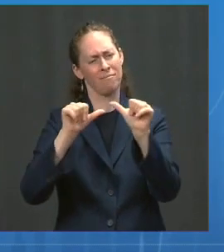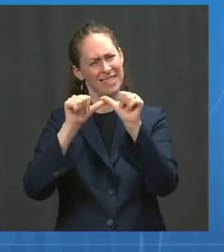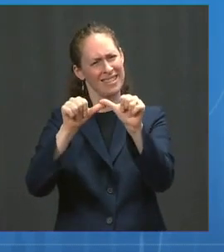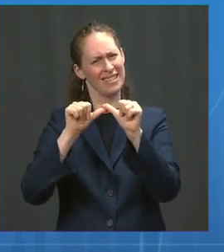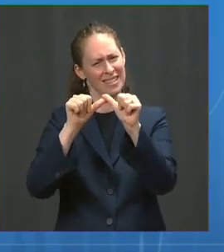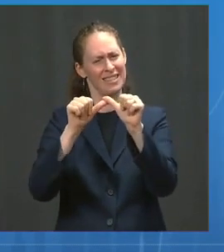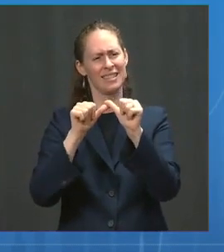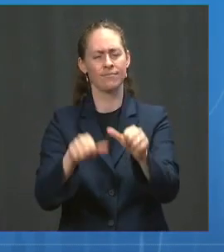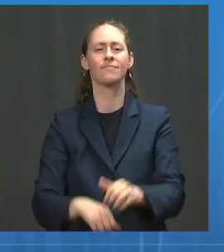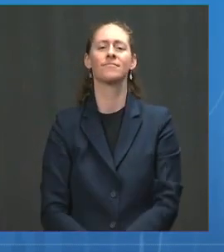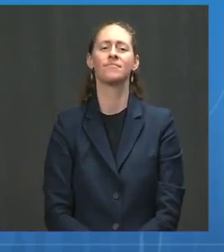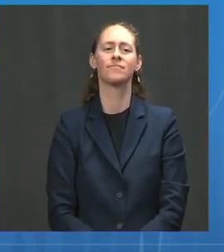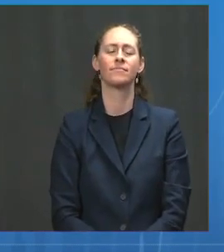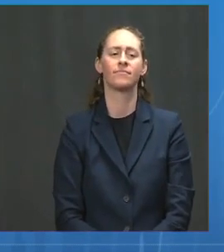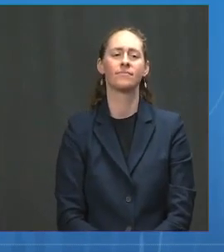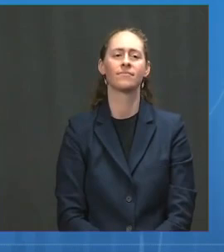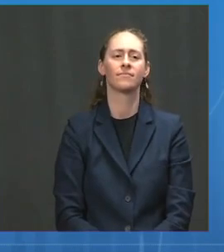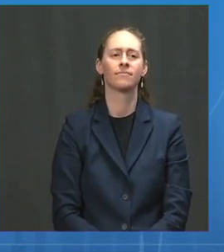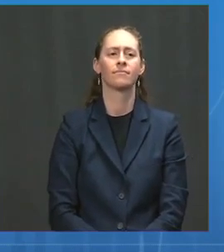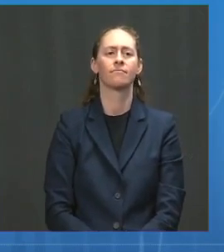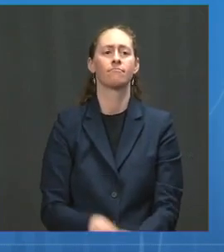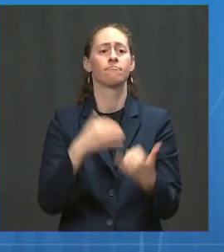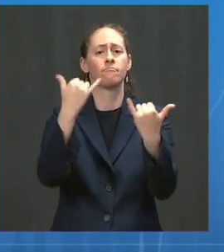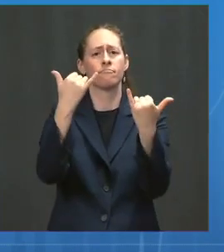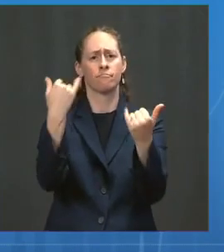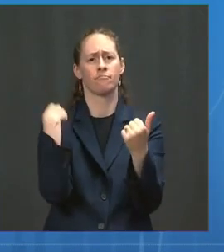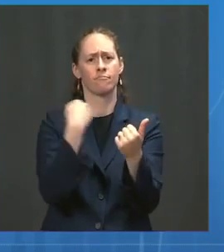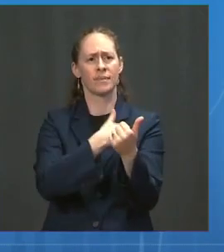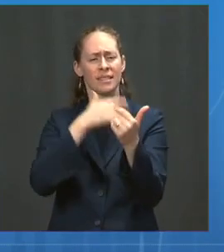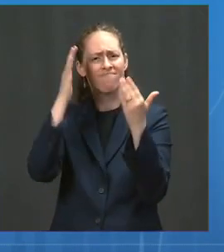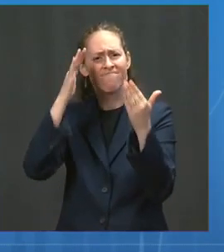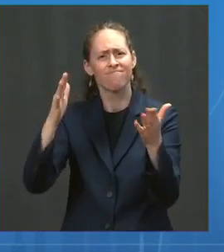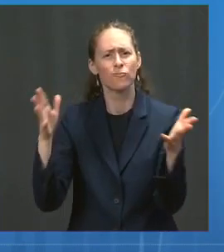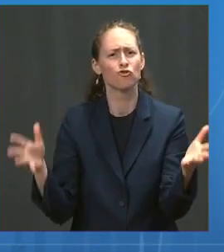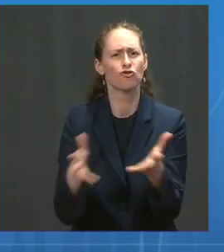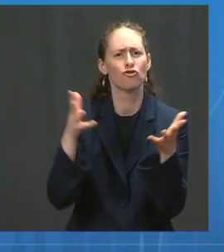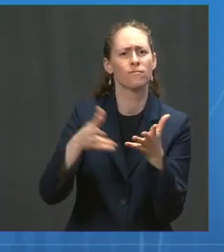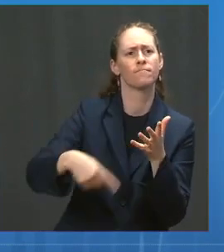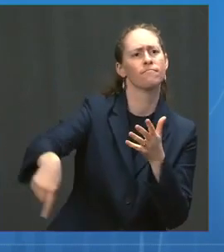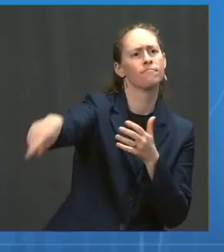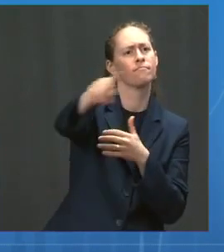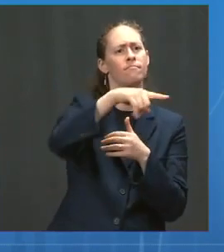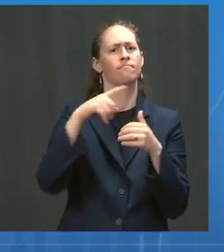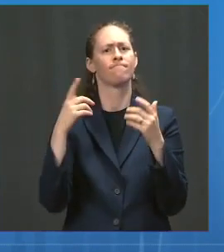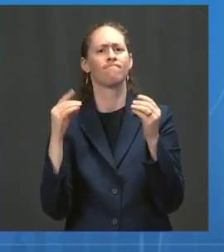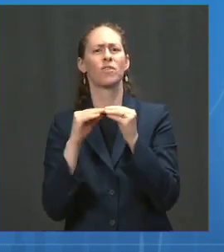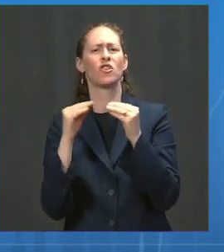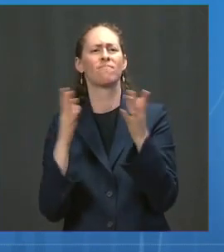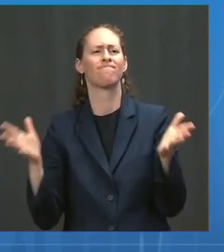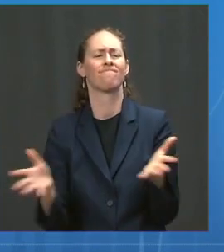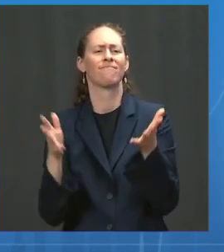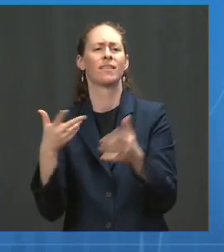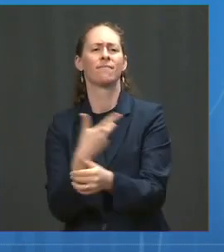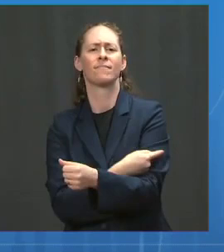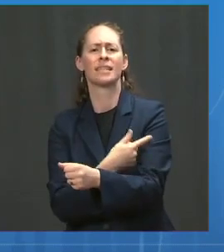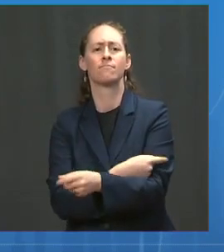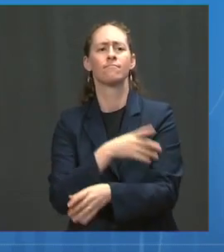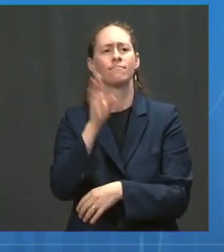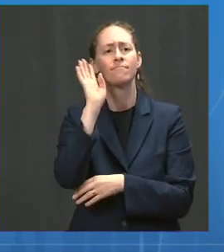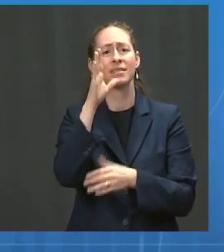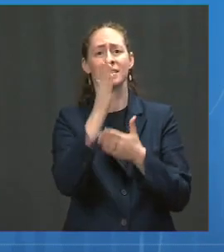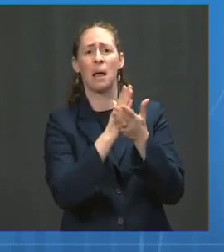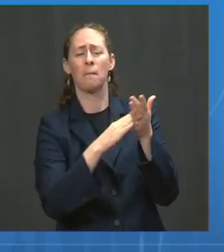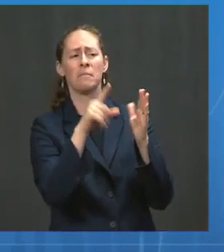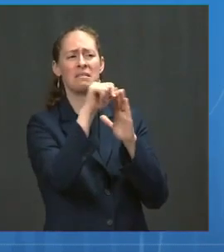As we double down on getting more Americans vaccinated, we're also stepping up our work to help states experiencing rising cases due to the